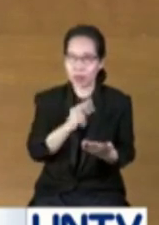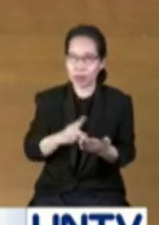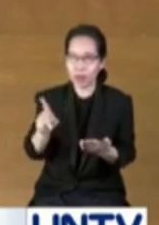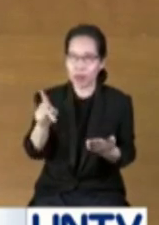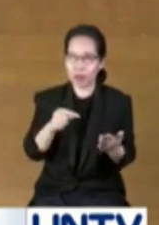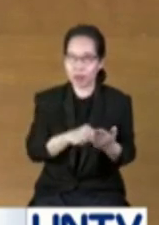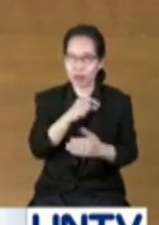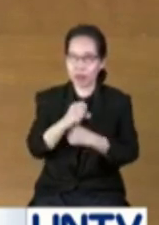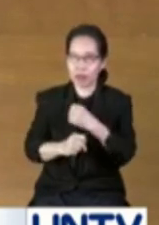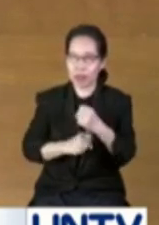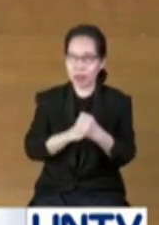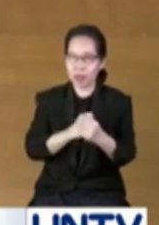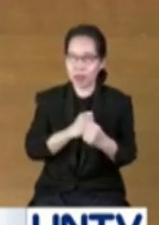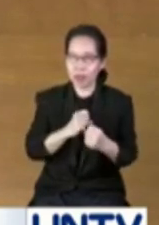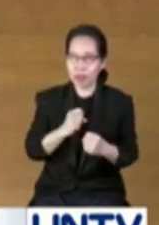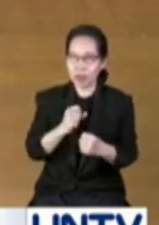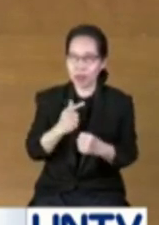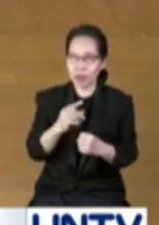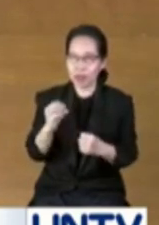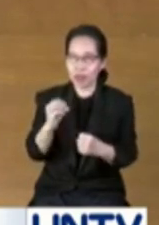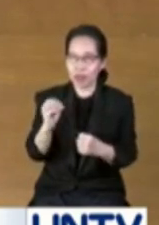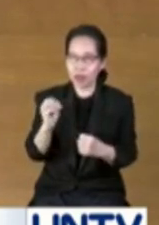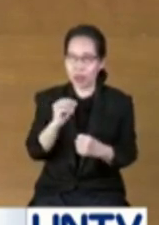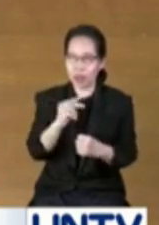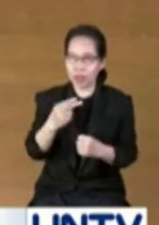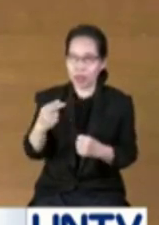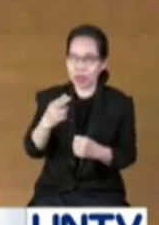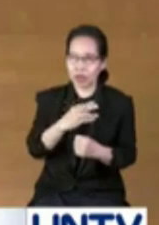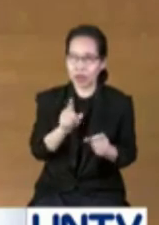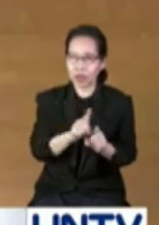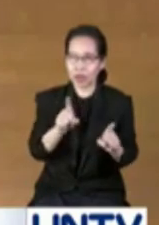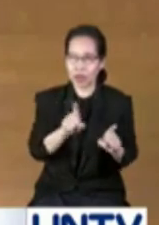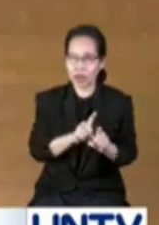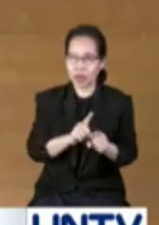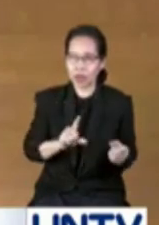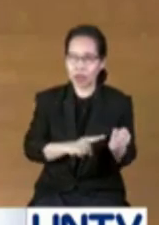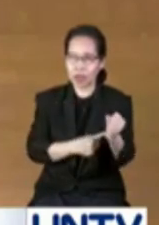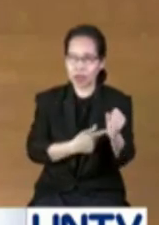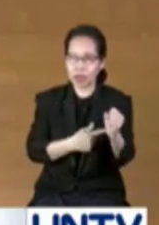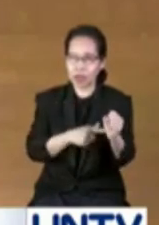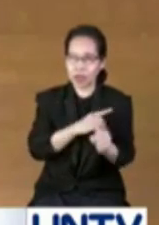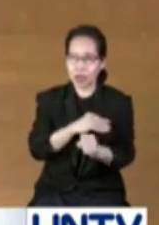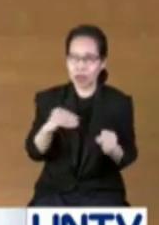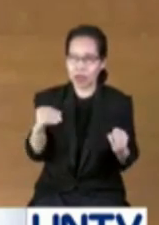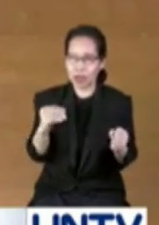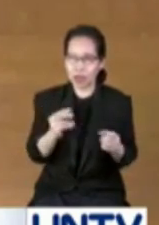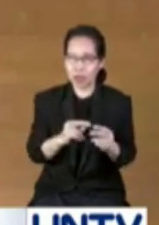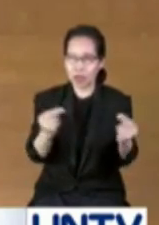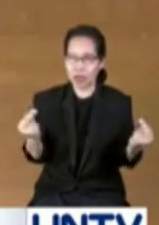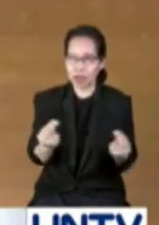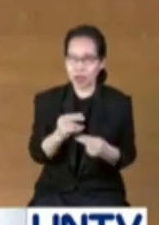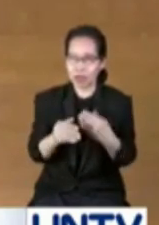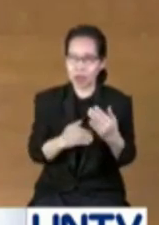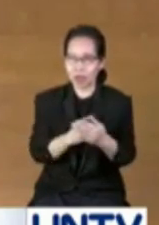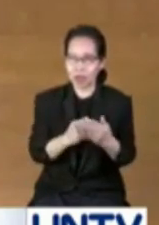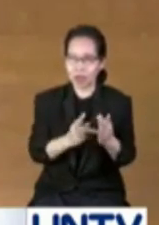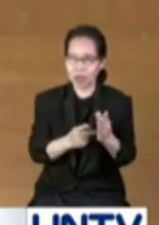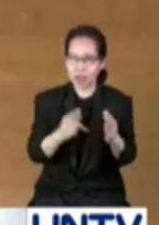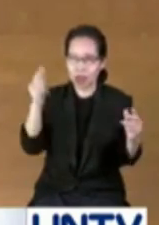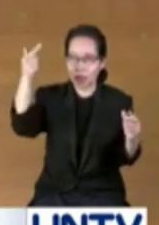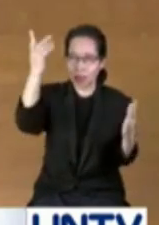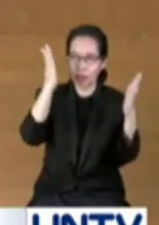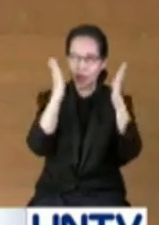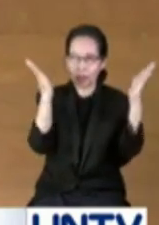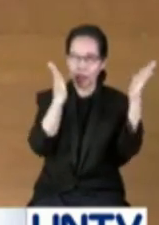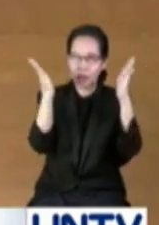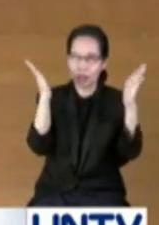The EGOPH app has also been launched. As envisioned, all key government services are to be integrated